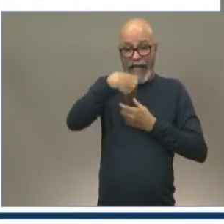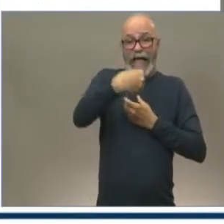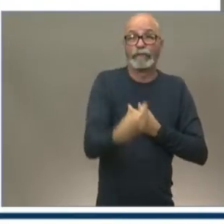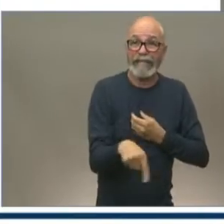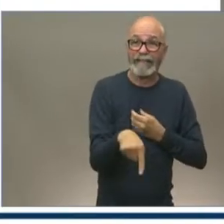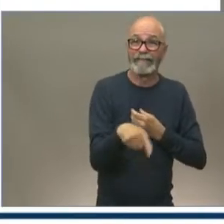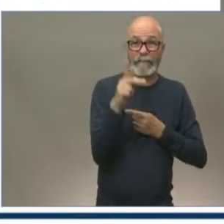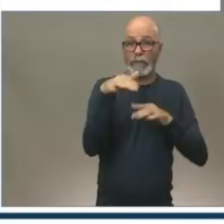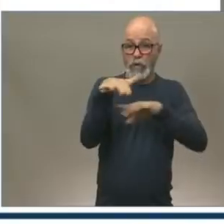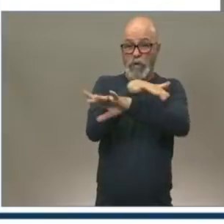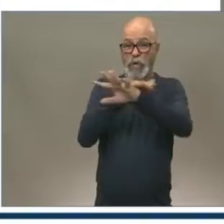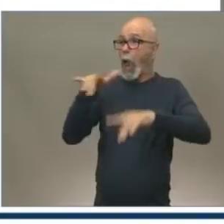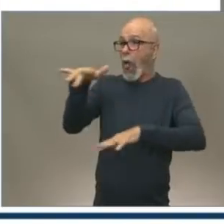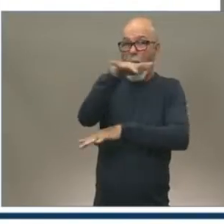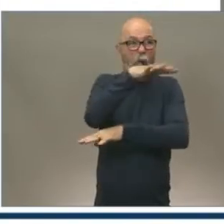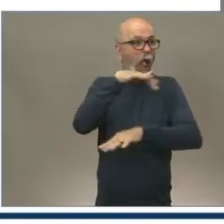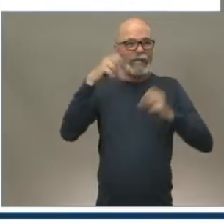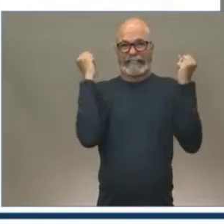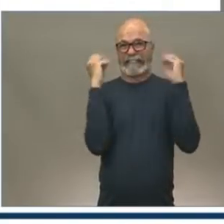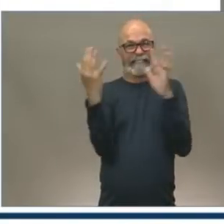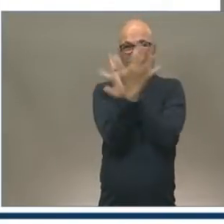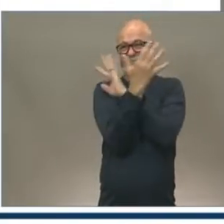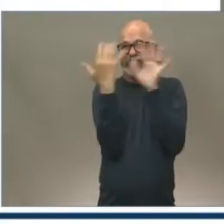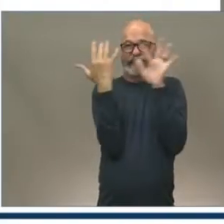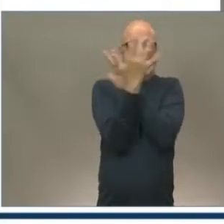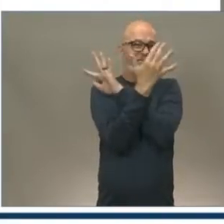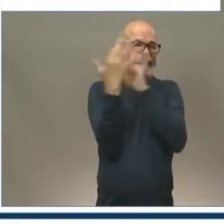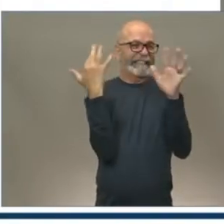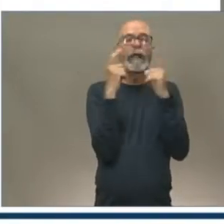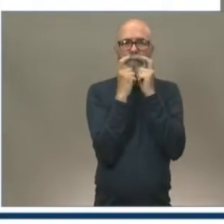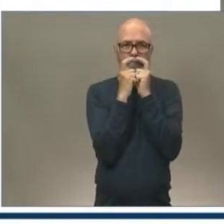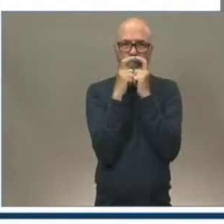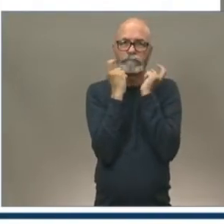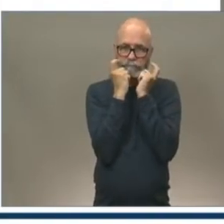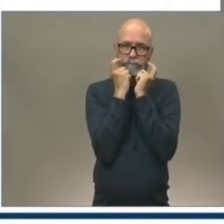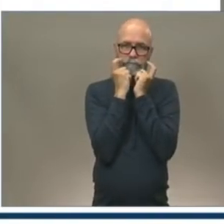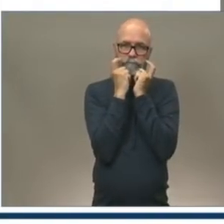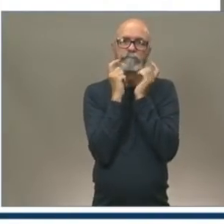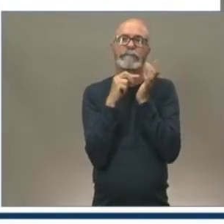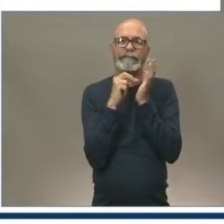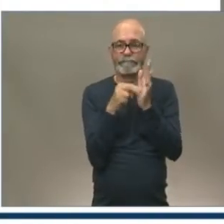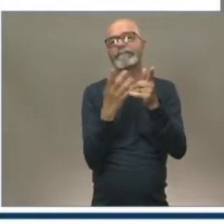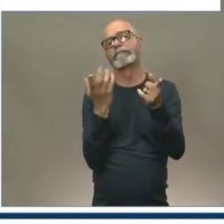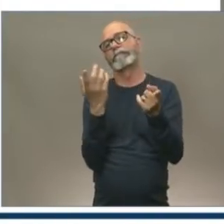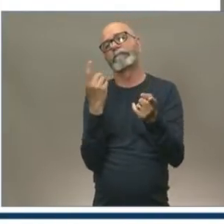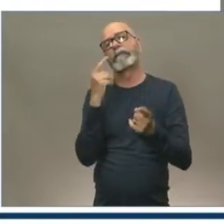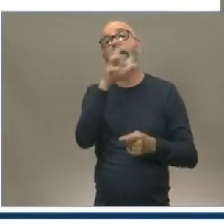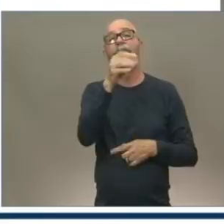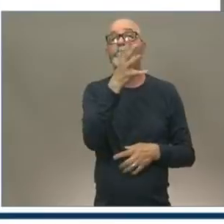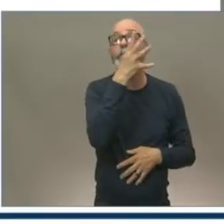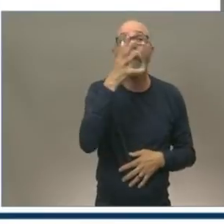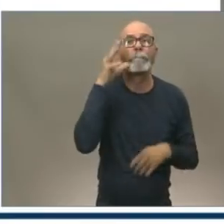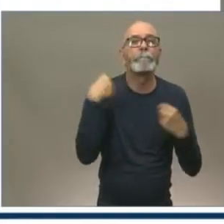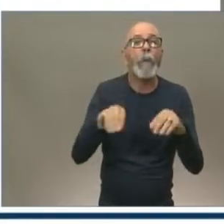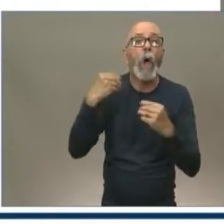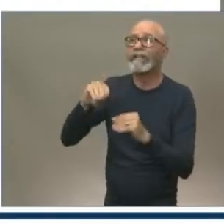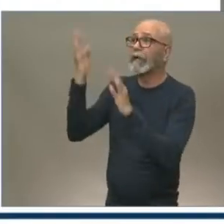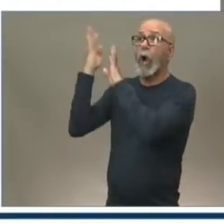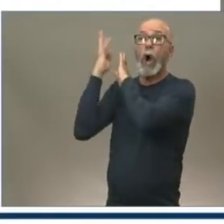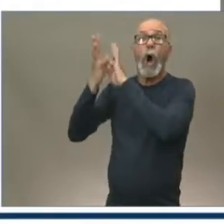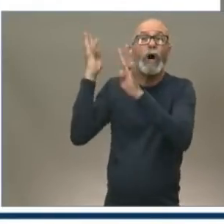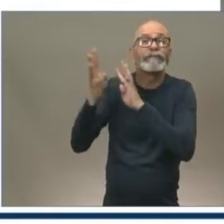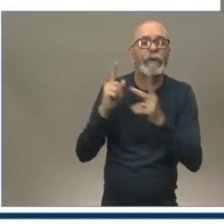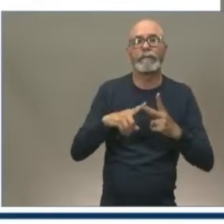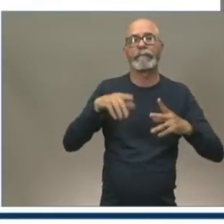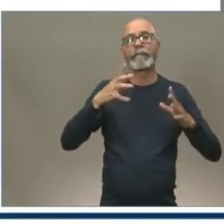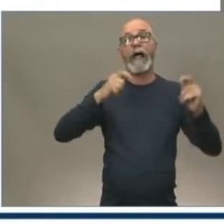difficult to maintain physical distancing. This includes places like farm markets and special events such as festivals.